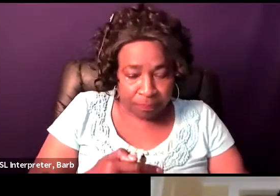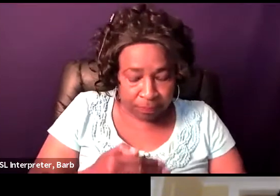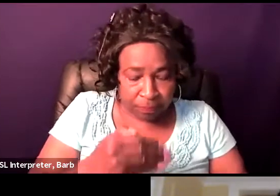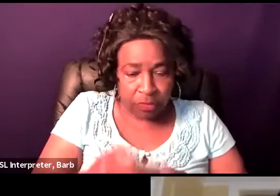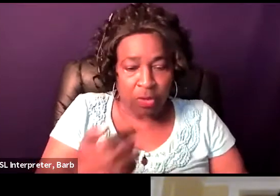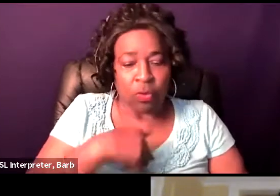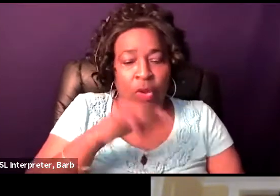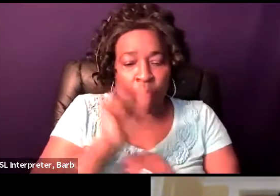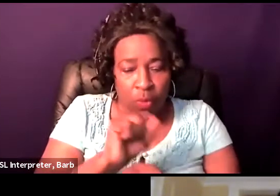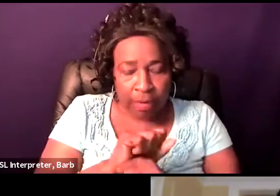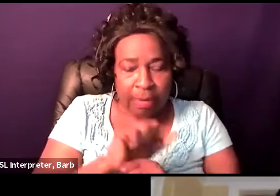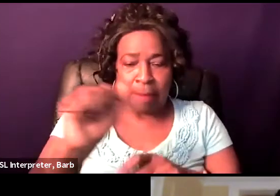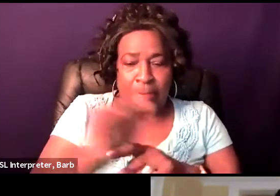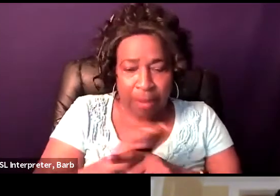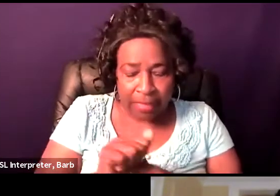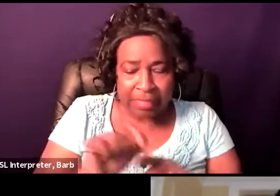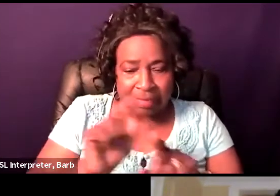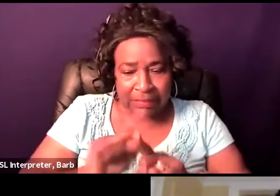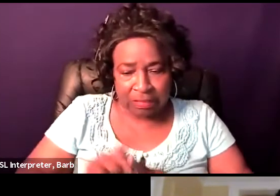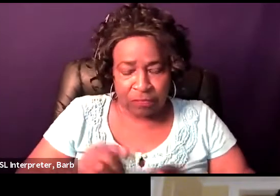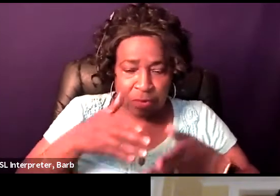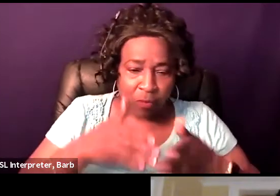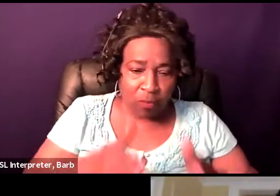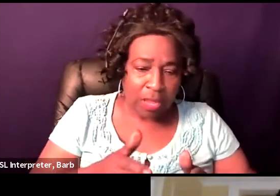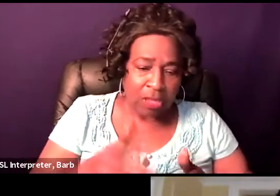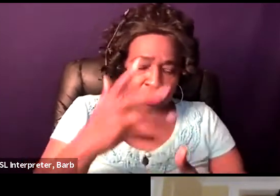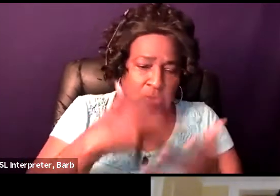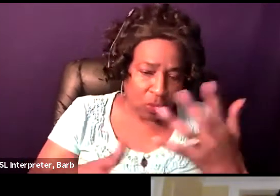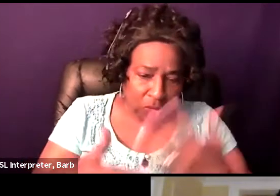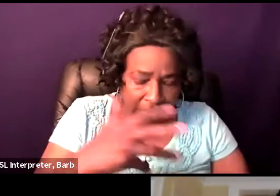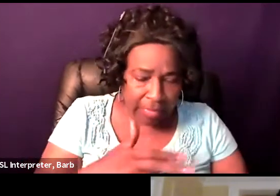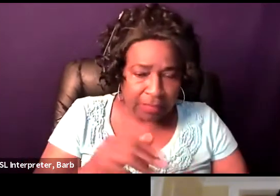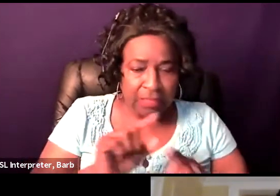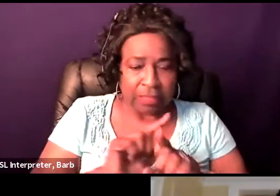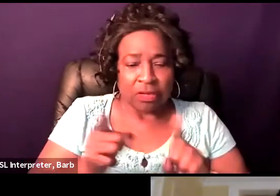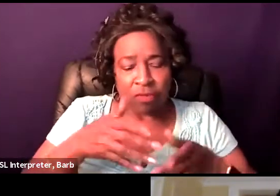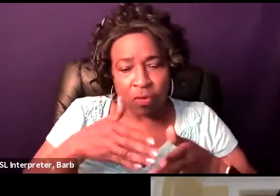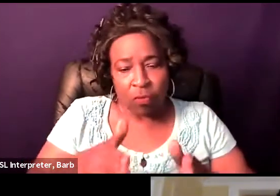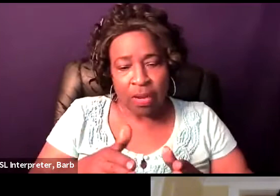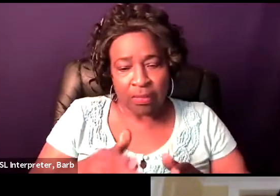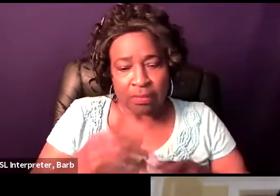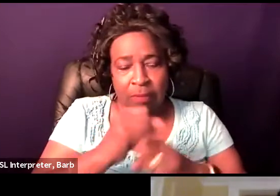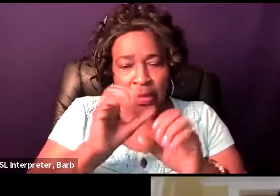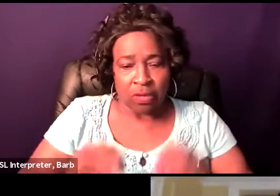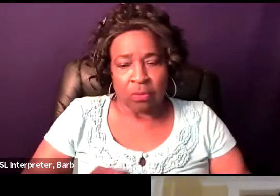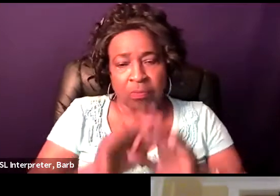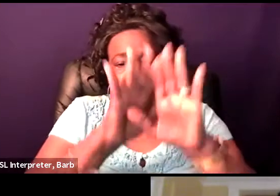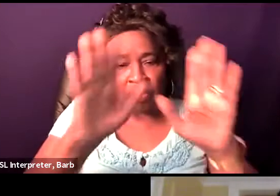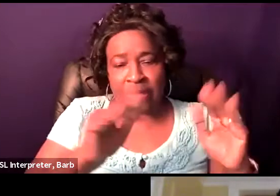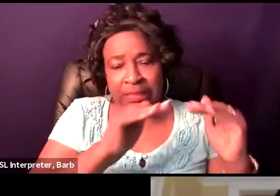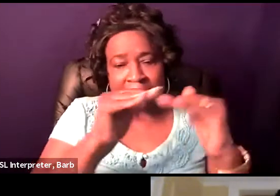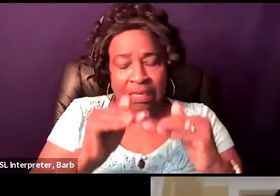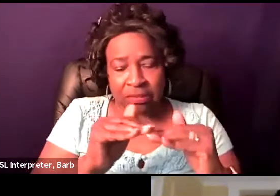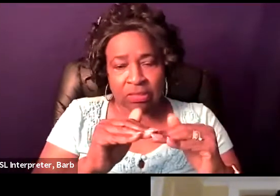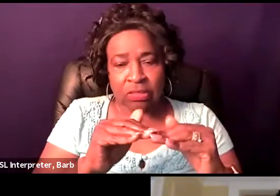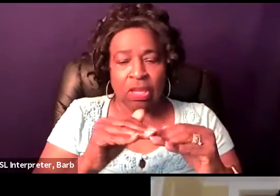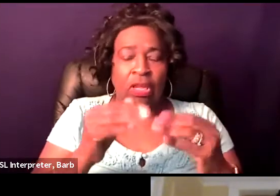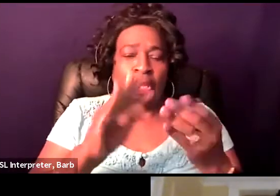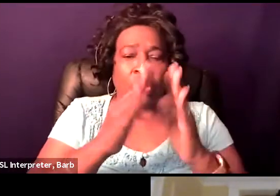we're practicing different forms of sociality, different forms of creating transformative justice and